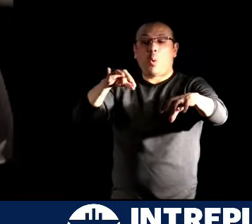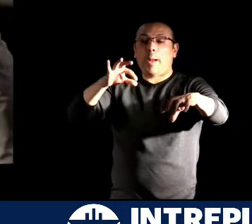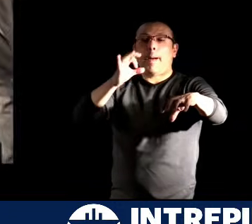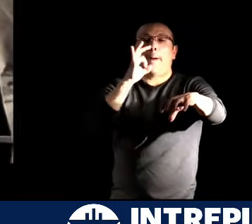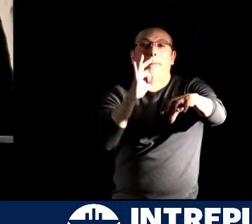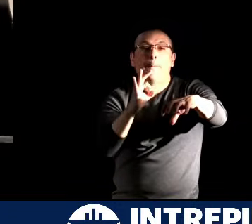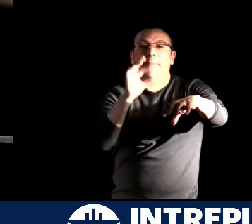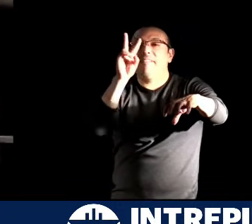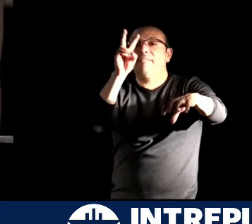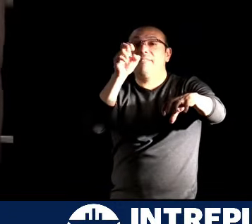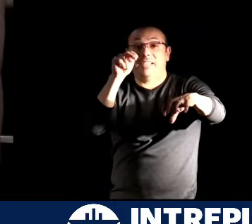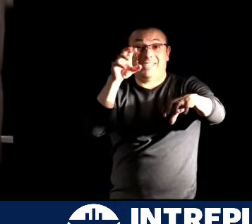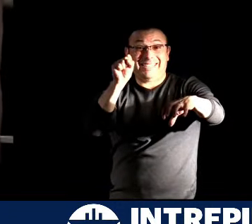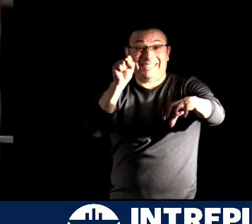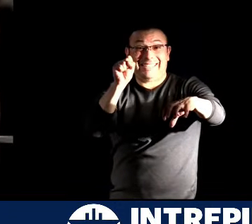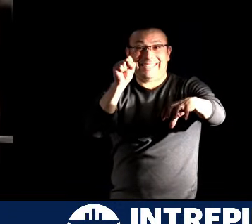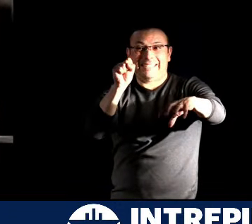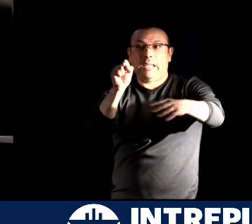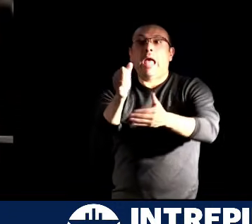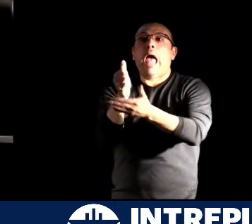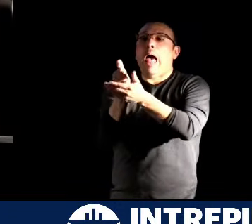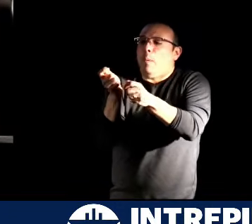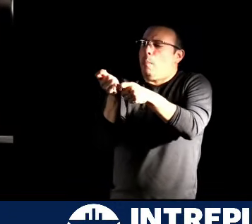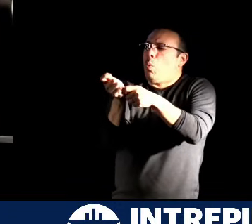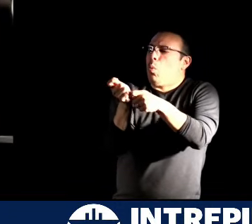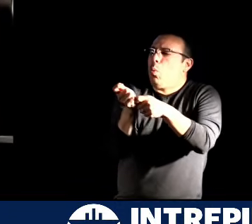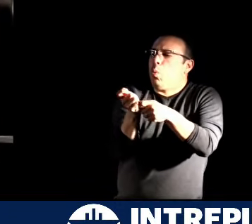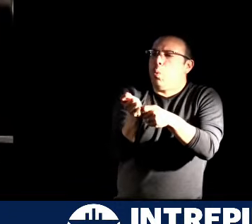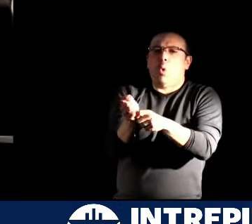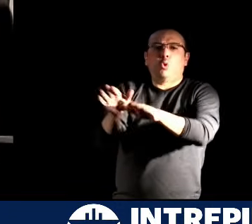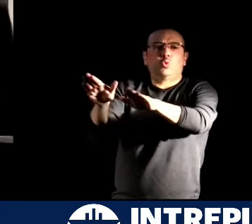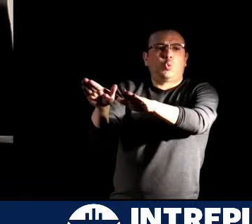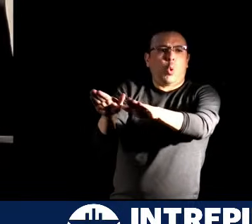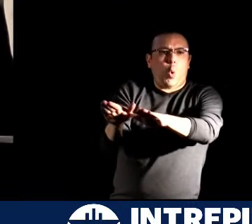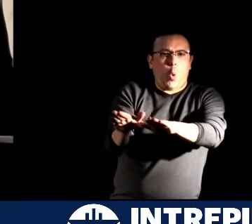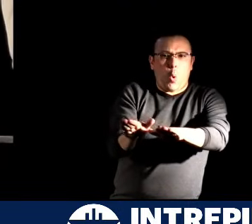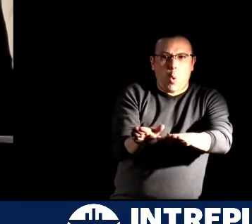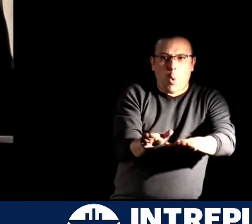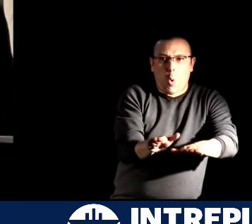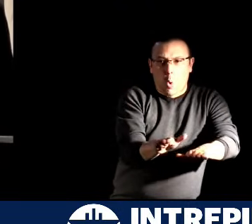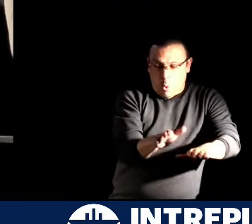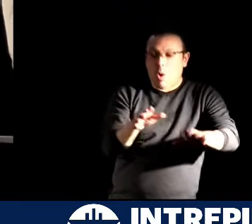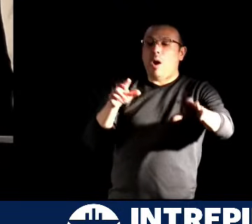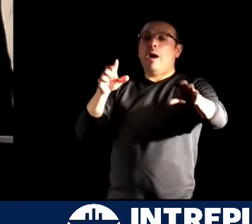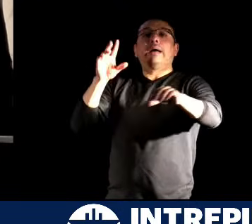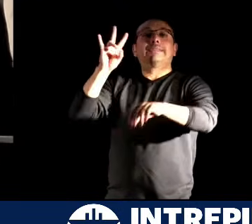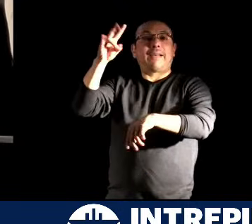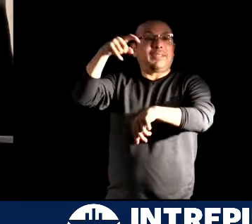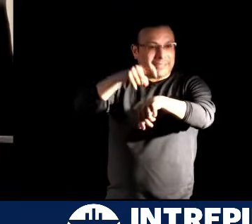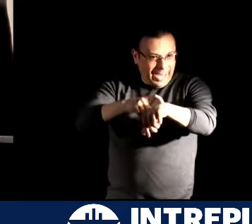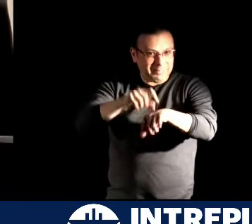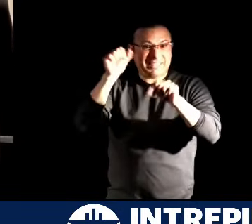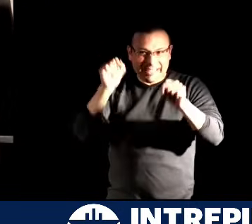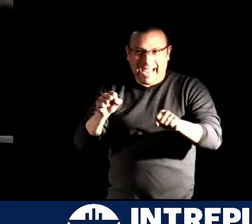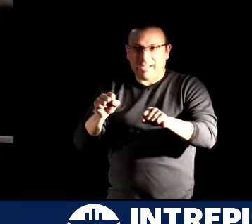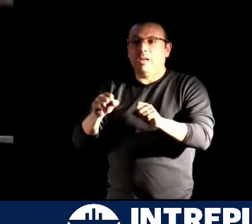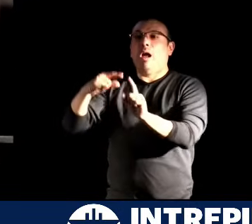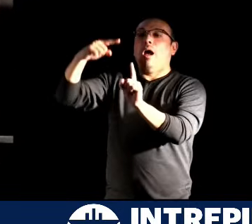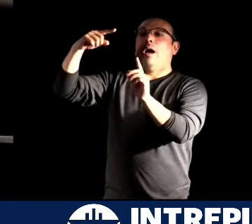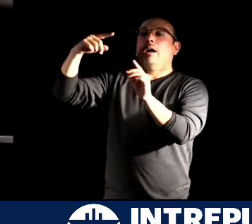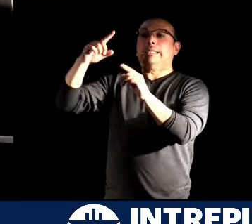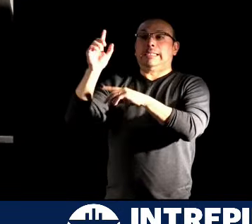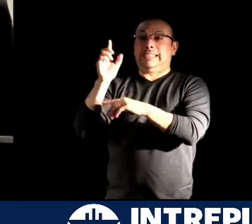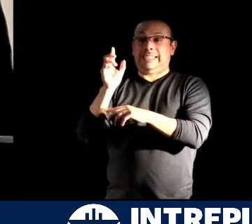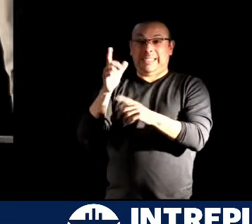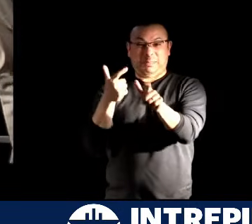does is incrementally decreases the velocity that you have, so you get a little bit closer and a little bit closer each time you'd fly by